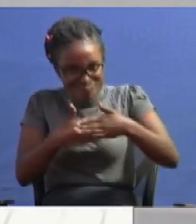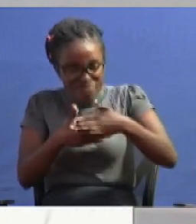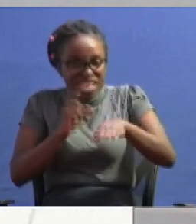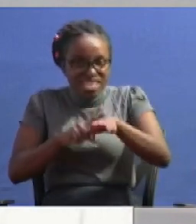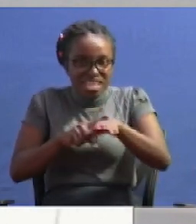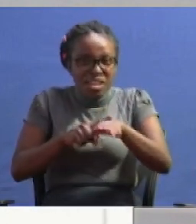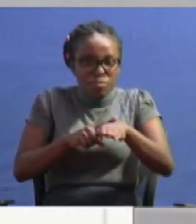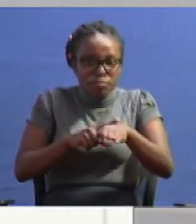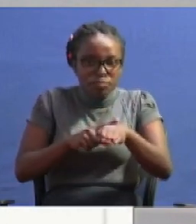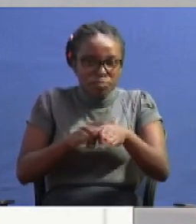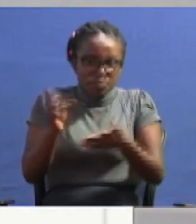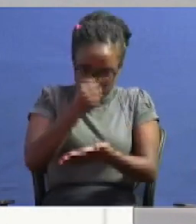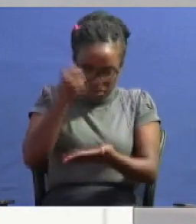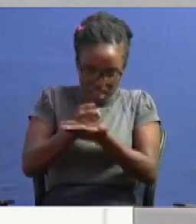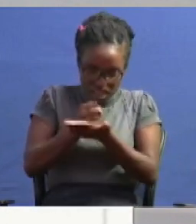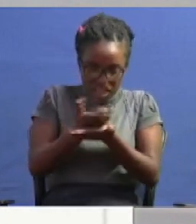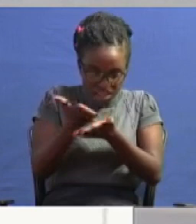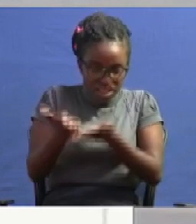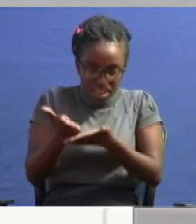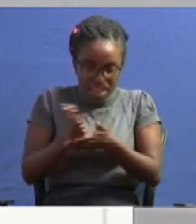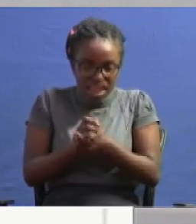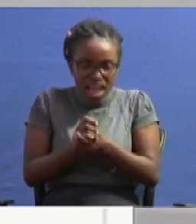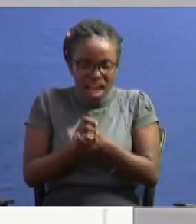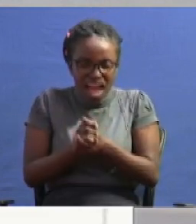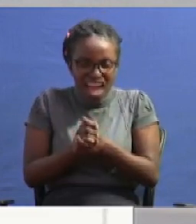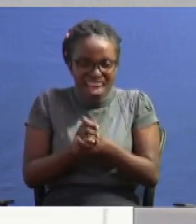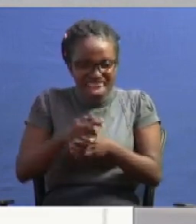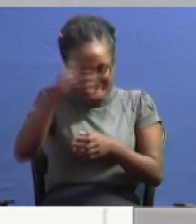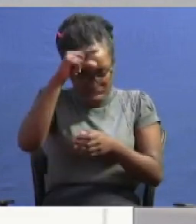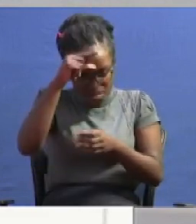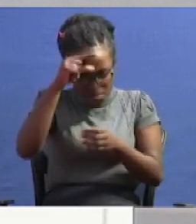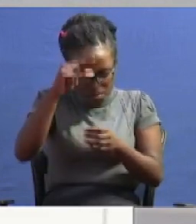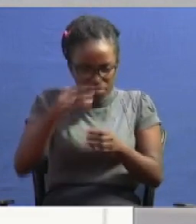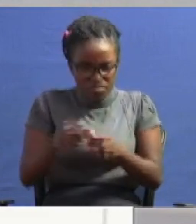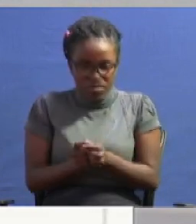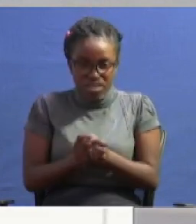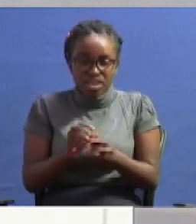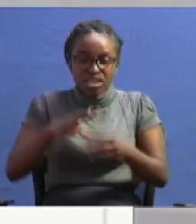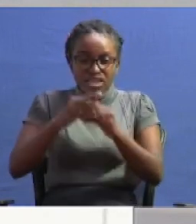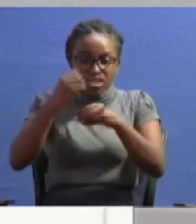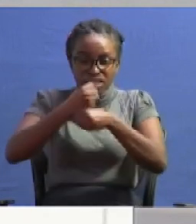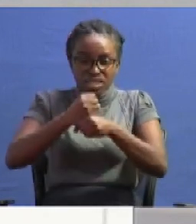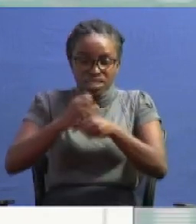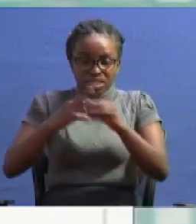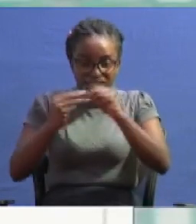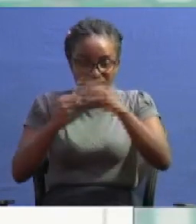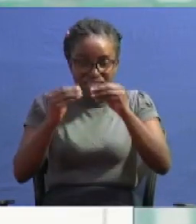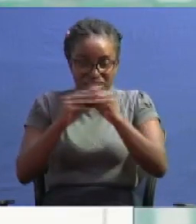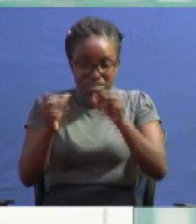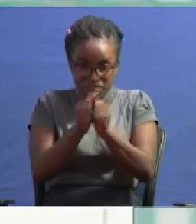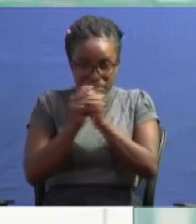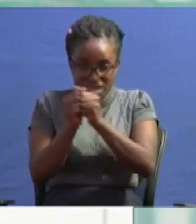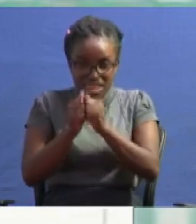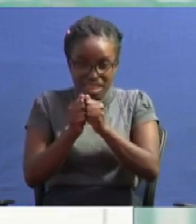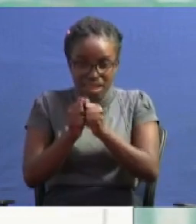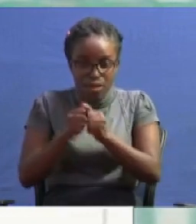plotting to actually sideline him in the government that they formed together. What is happening in the mountain? I want us to look